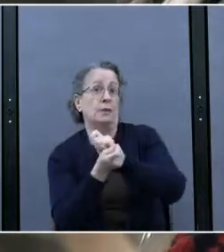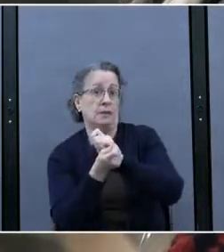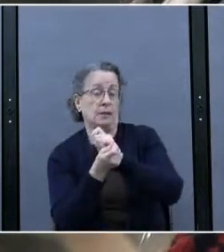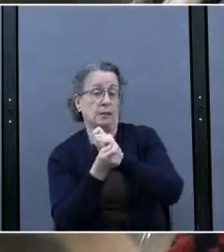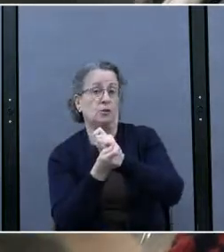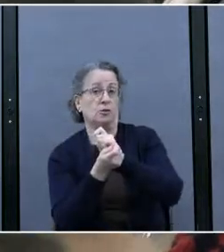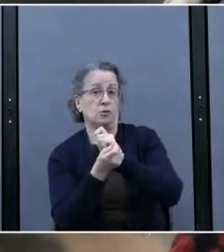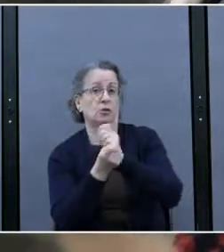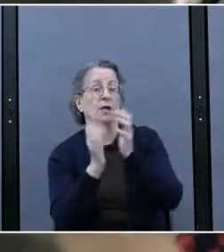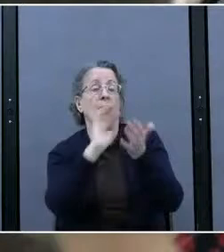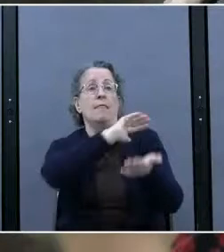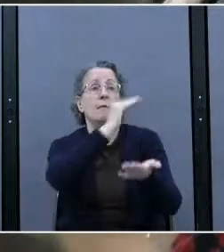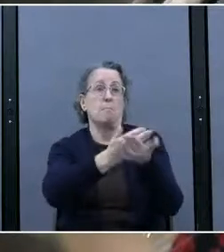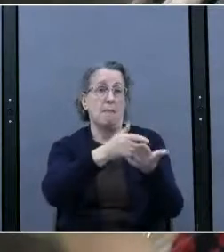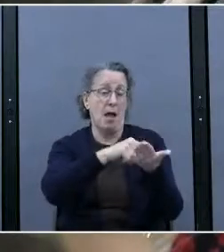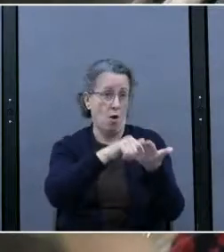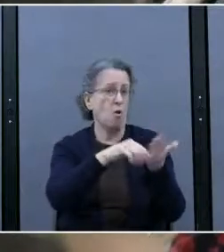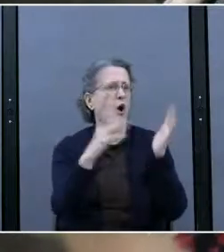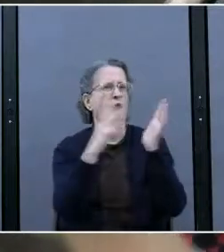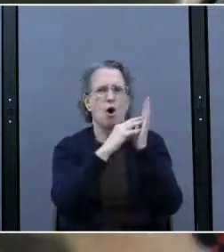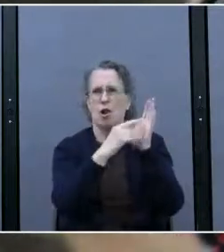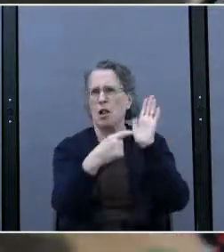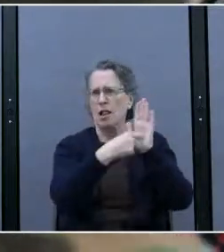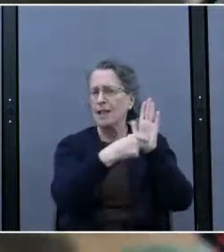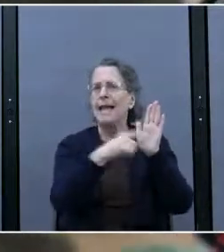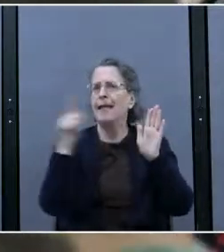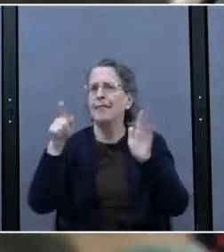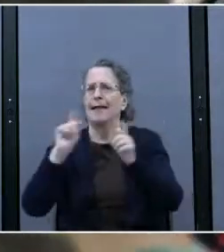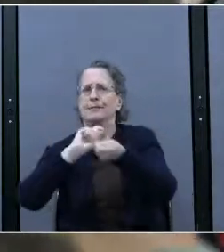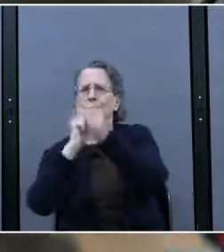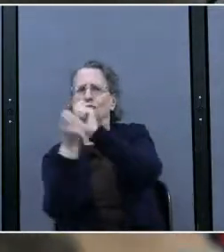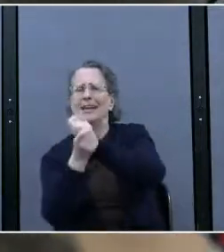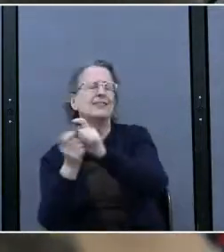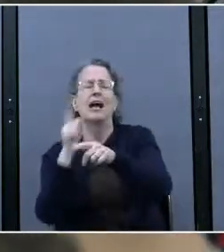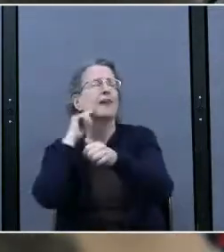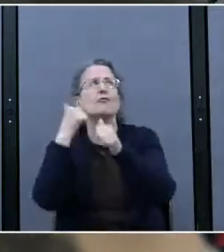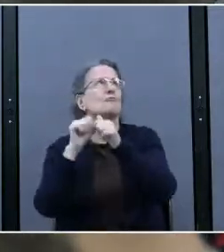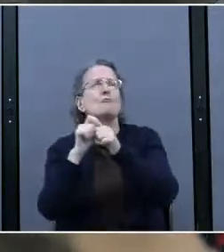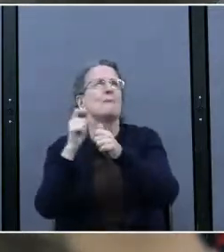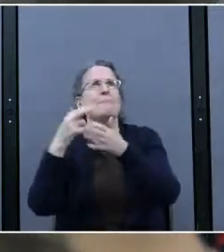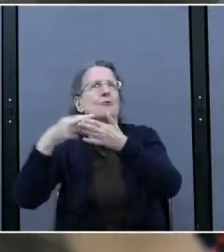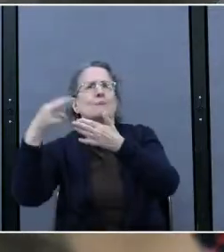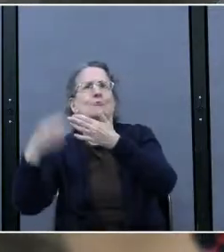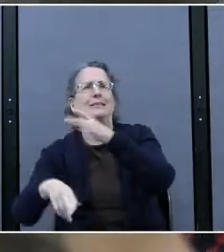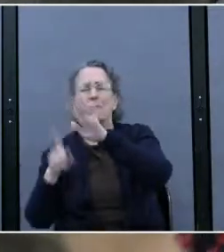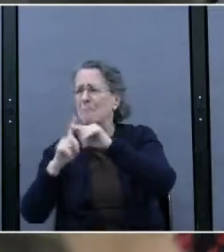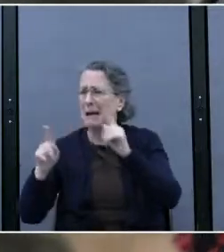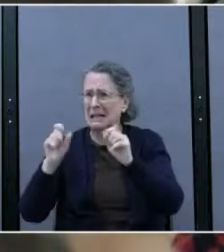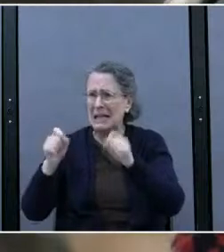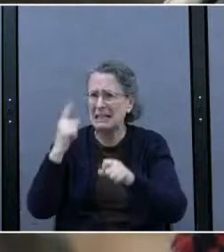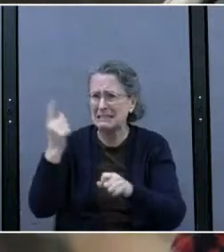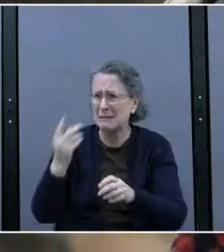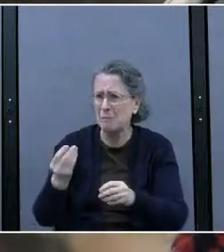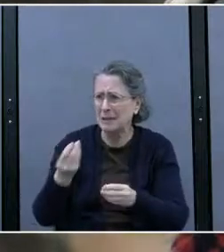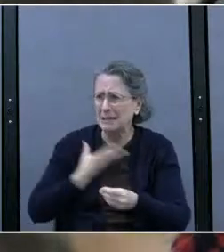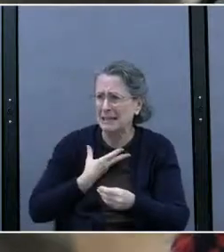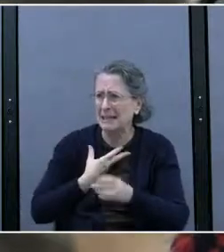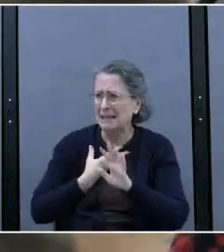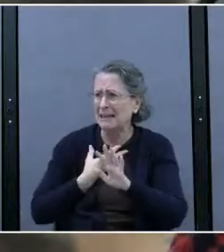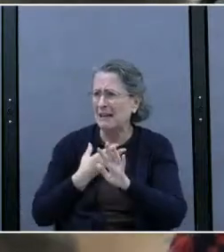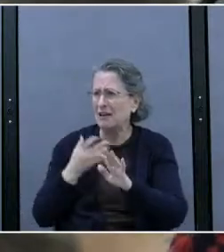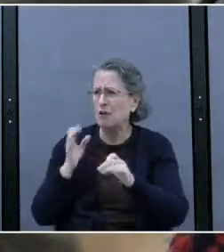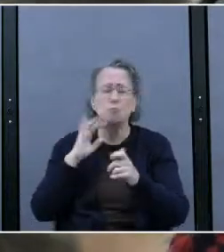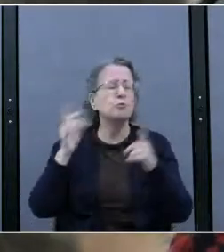at RTM, and I don't know what happened then, but I guess I'm wondering what happened to the division